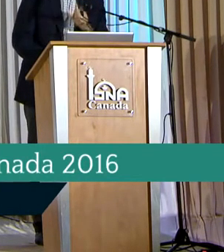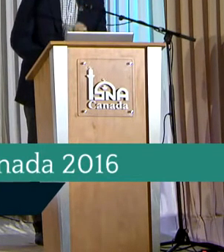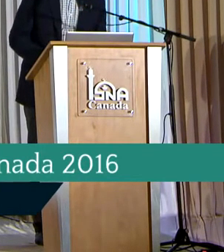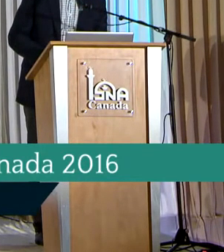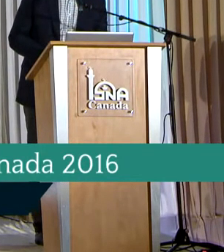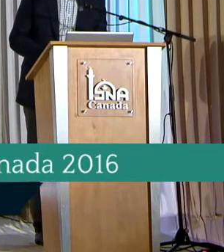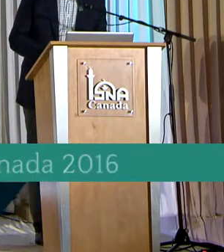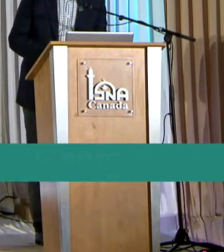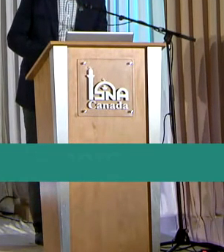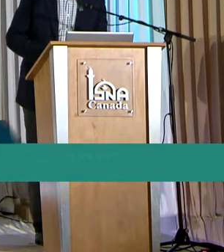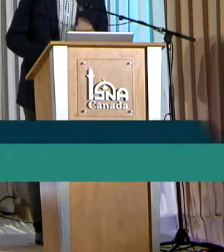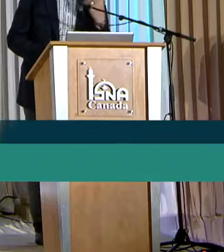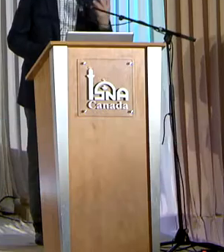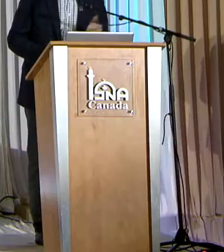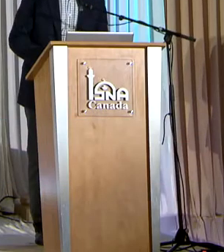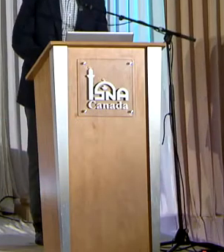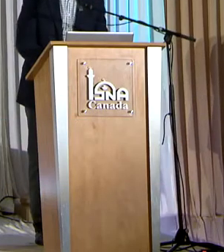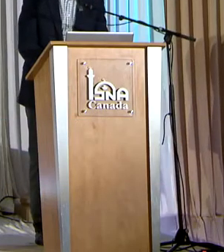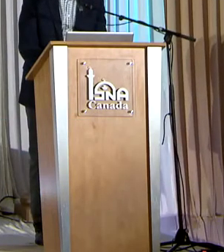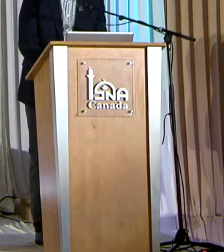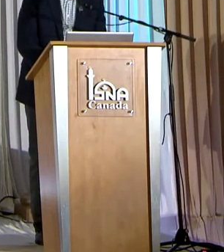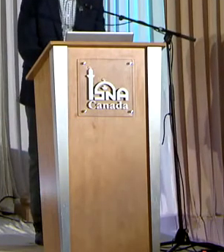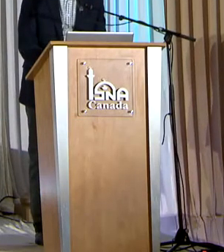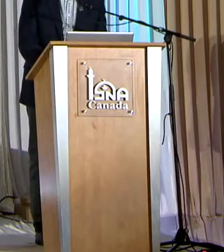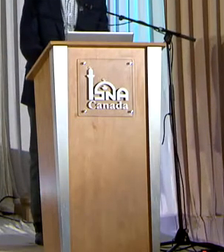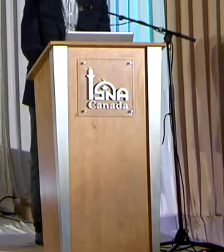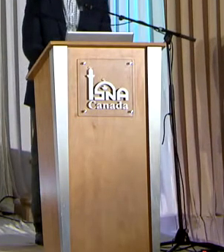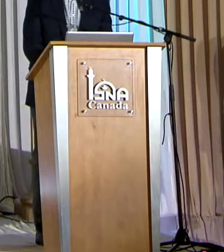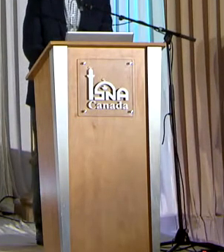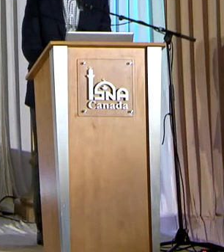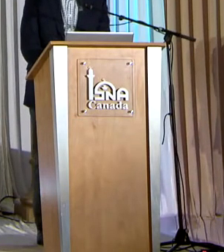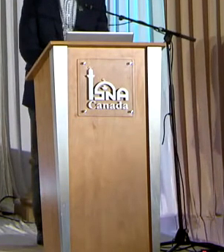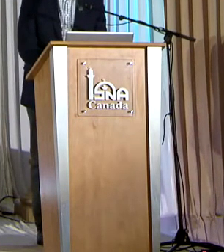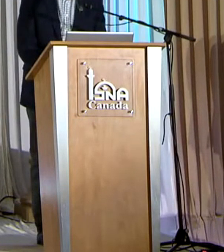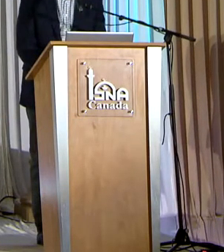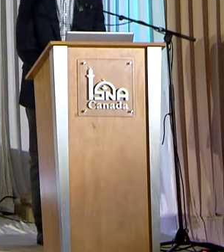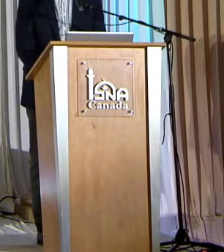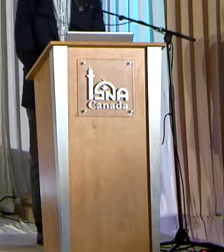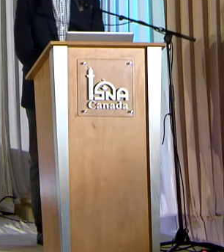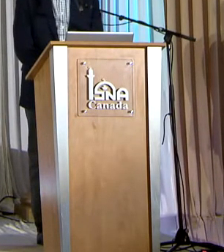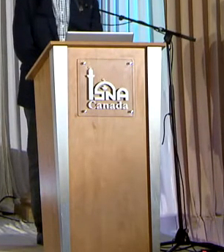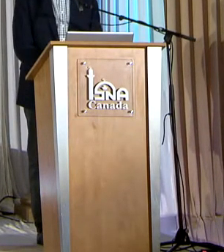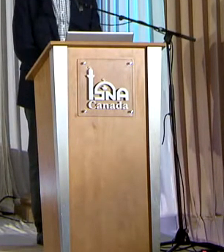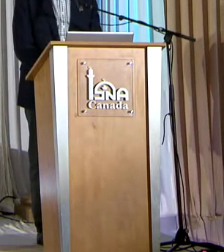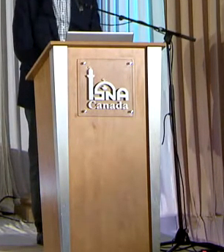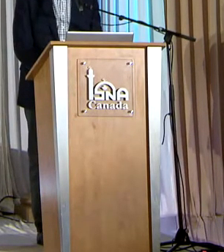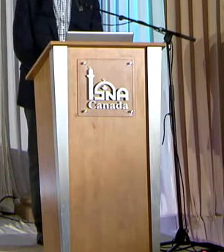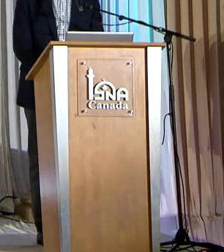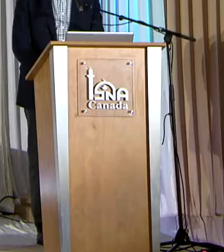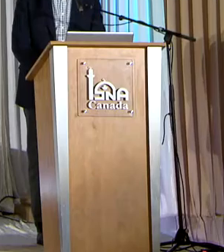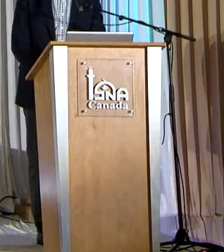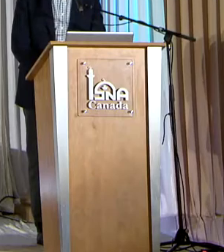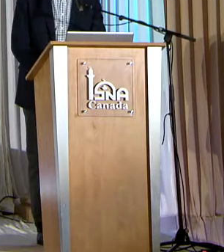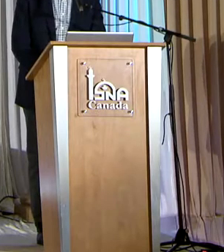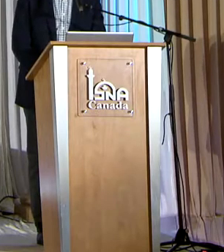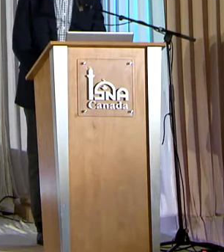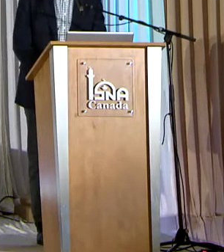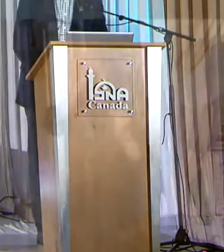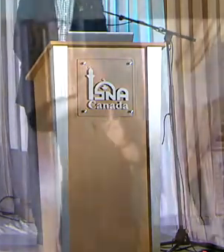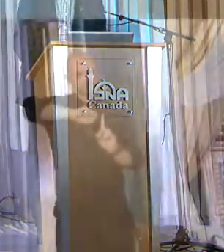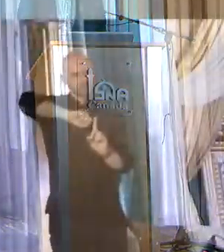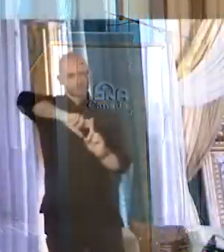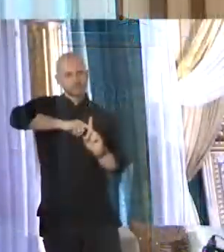I'll apologize right now for the cough. I'm at the back end of a cold, and the cough is what's left. I want to start with some background about the